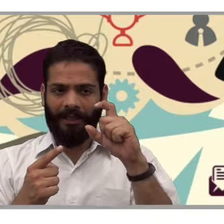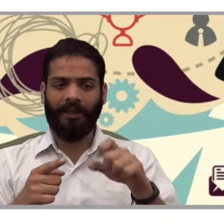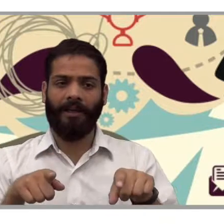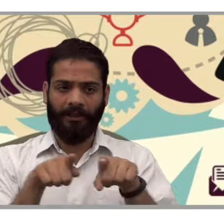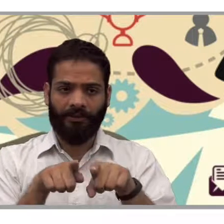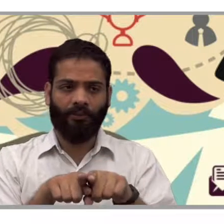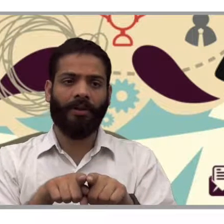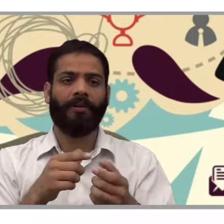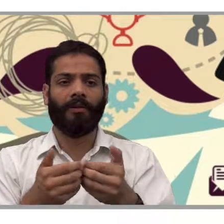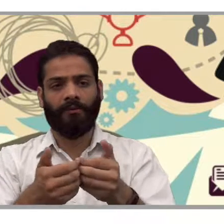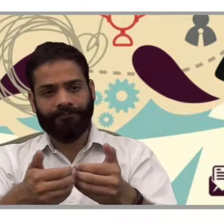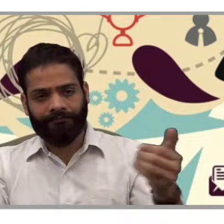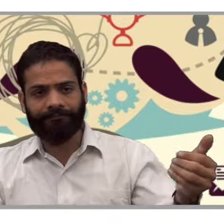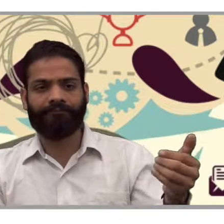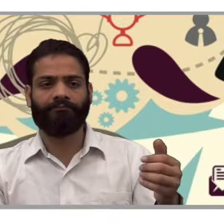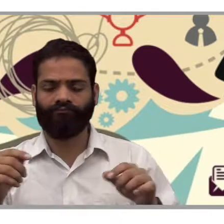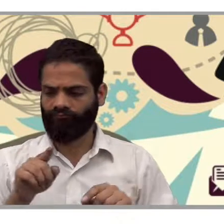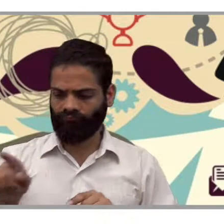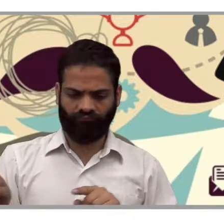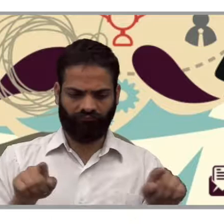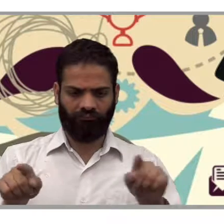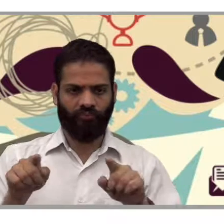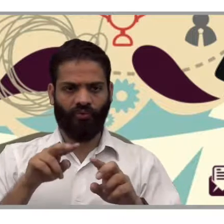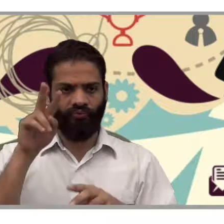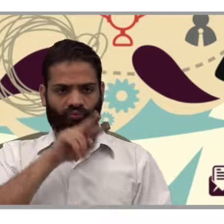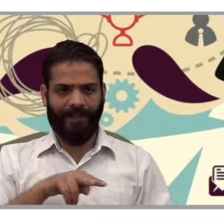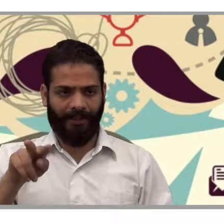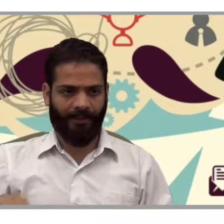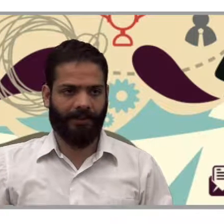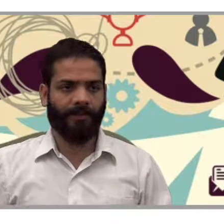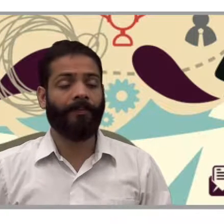labeled as POSS.